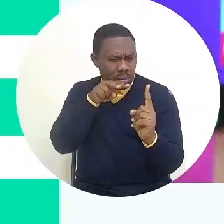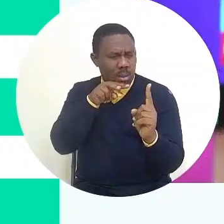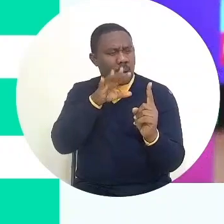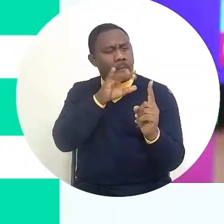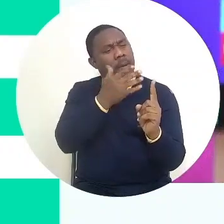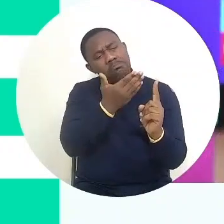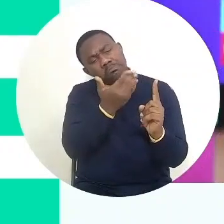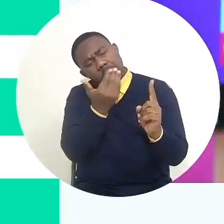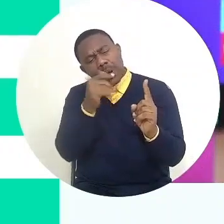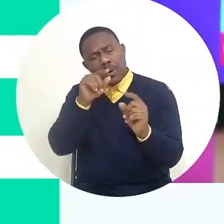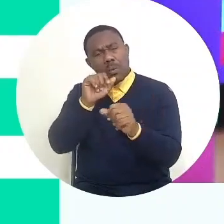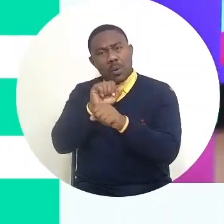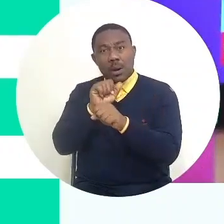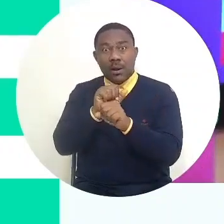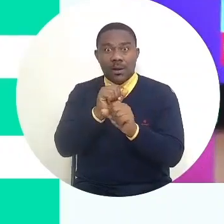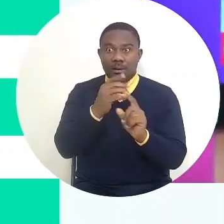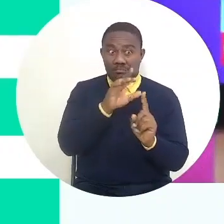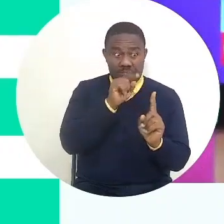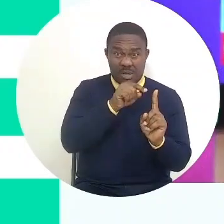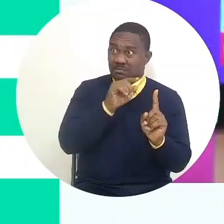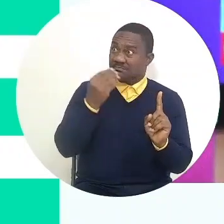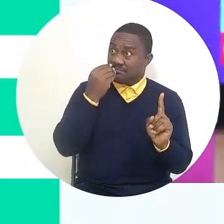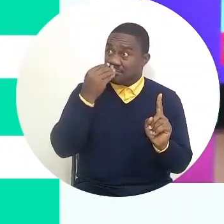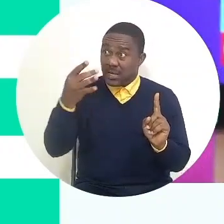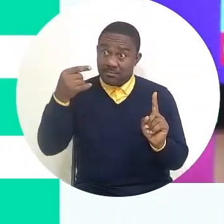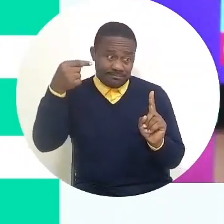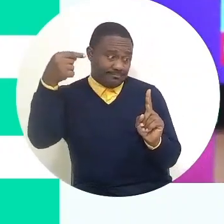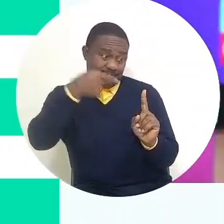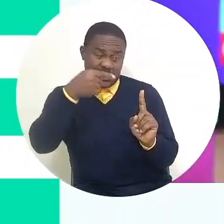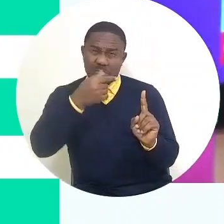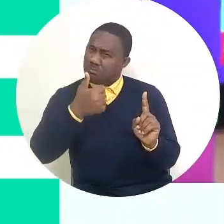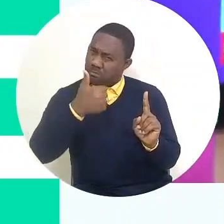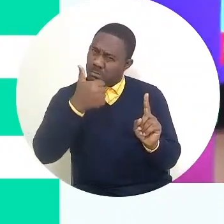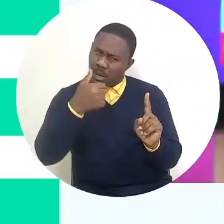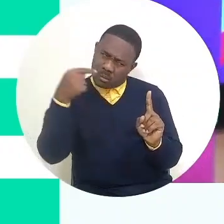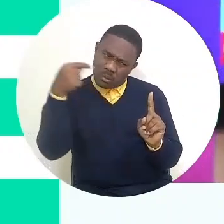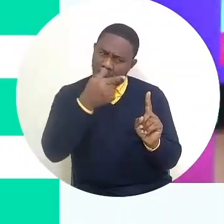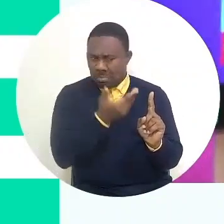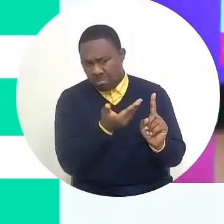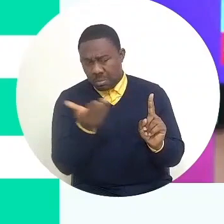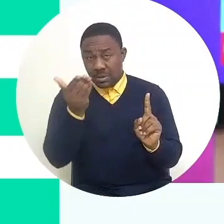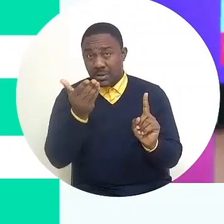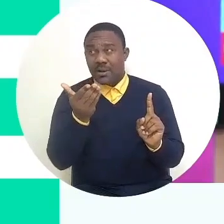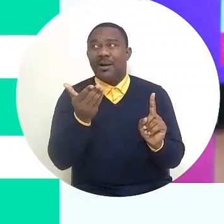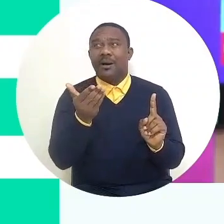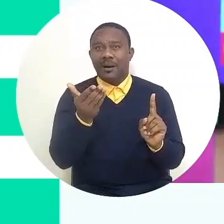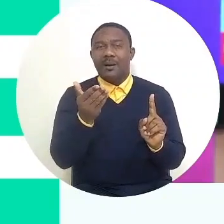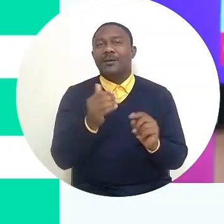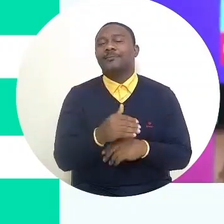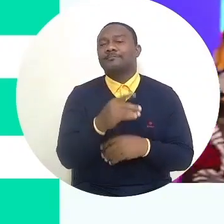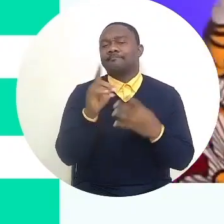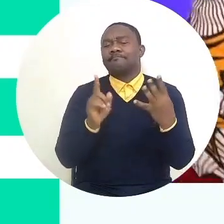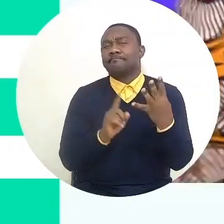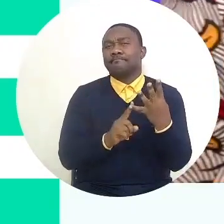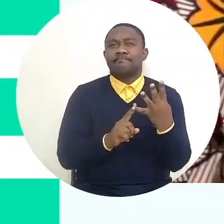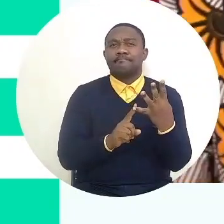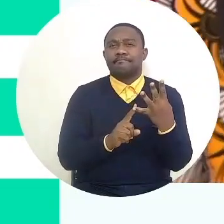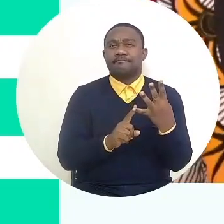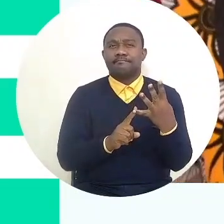to hire you, they want to recommend you, they want to refer business to you. So work on that. The next thing about your brand, which is